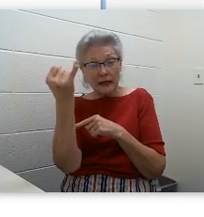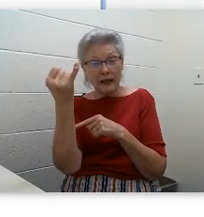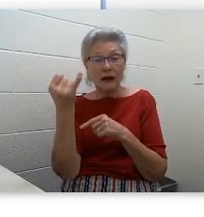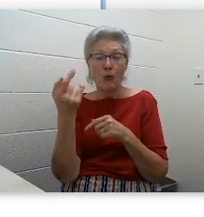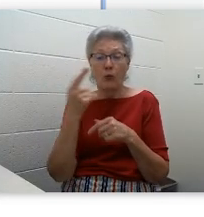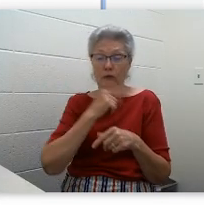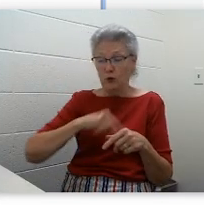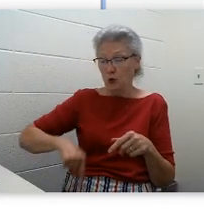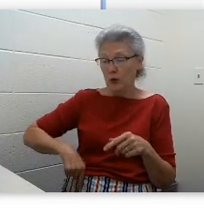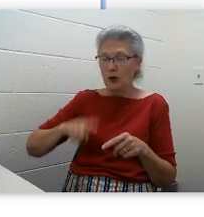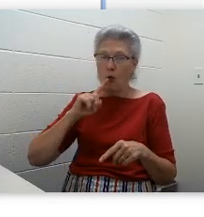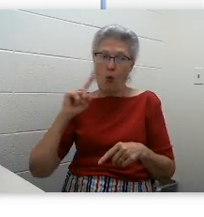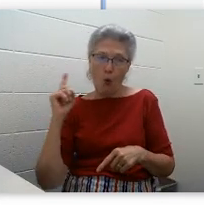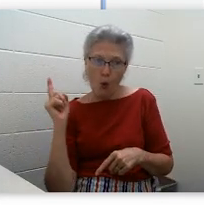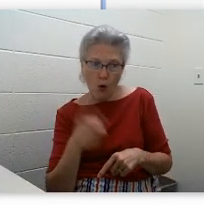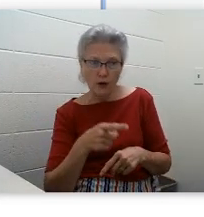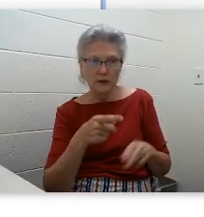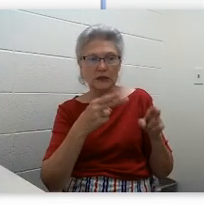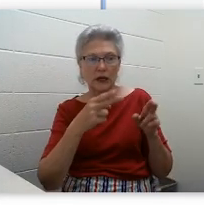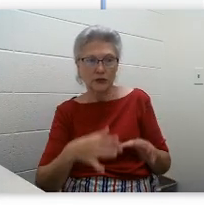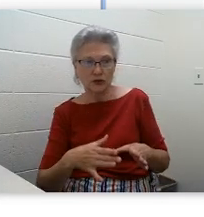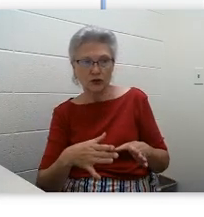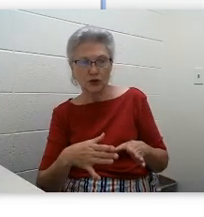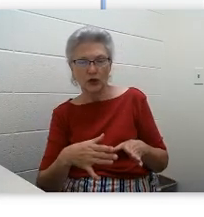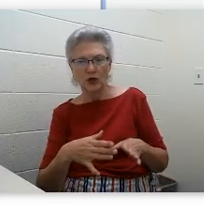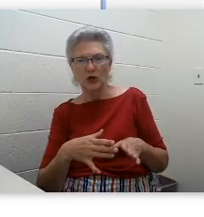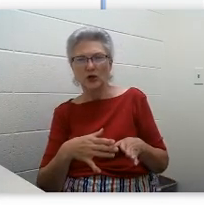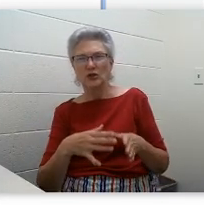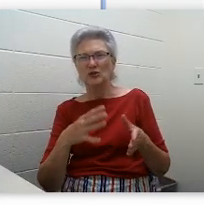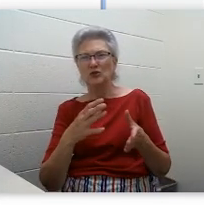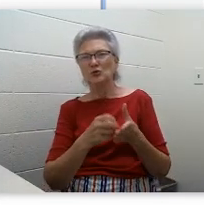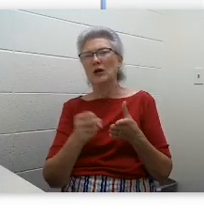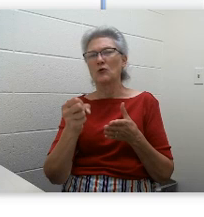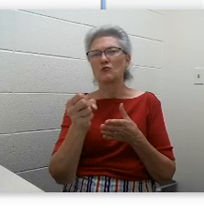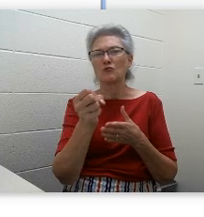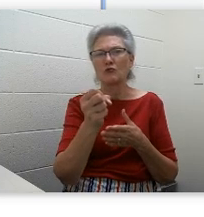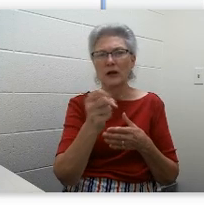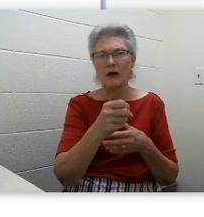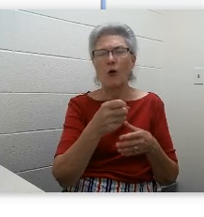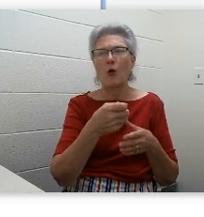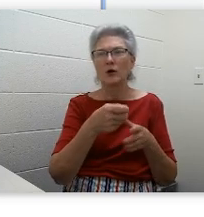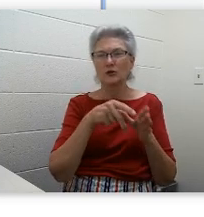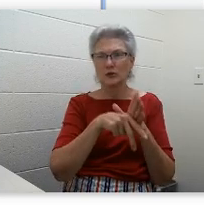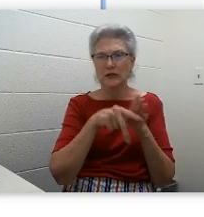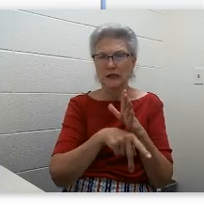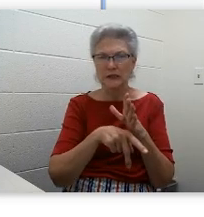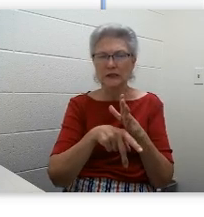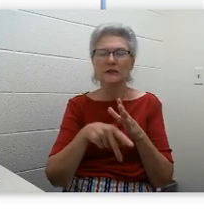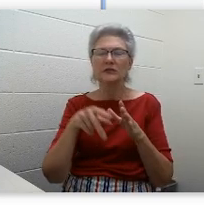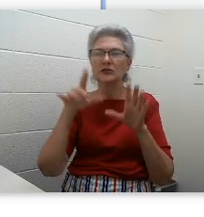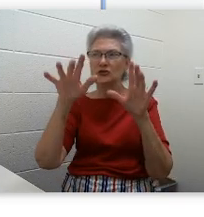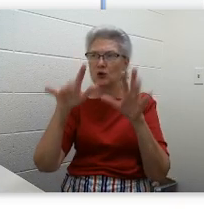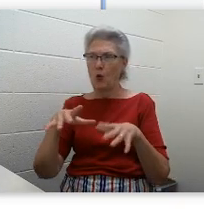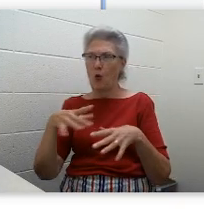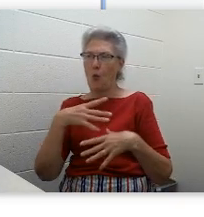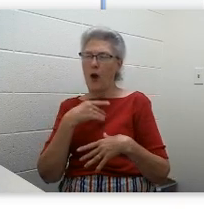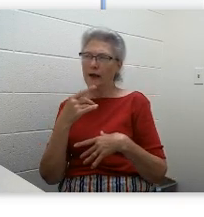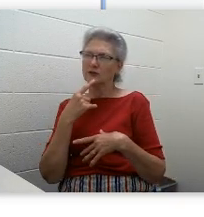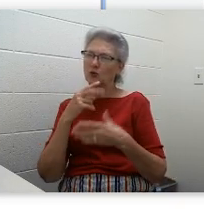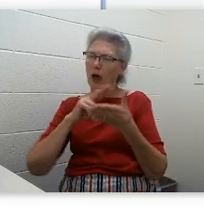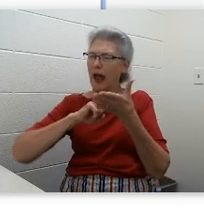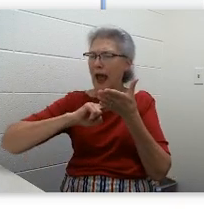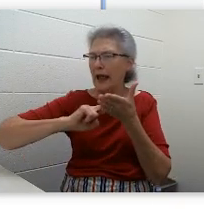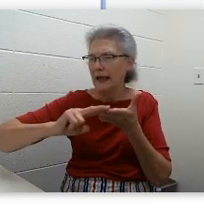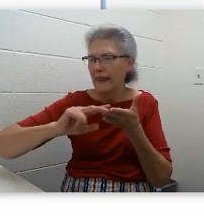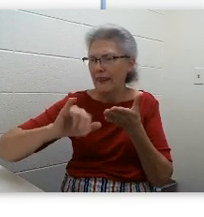the queen orders the huntsman to get rid of Snow White. So I highlighted that, and that was my focus. That's where I wanted to